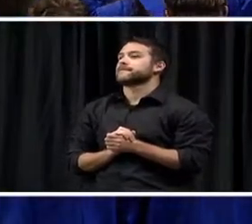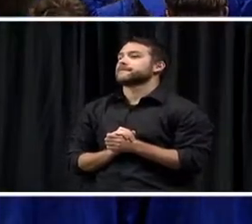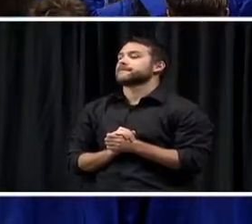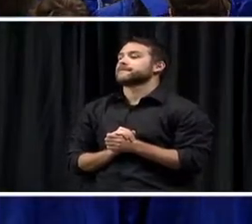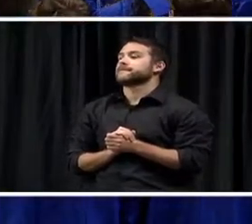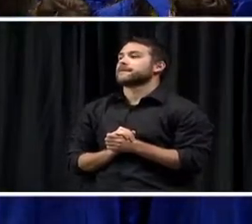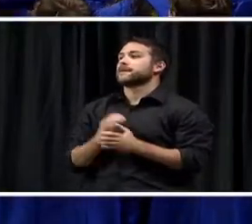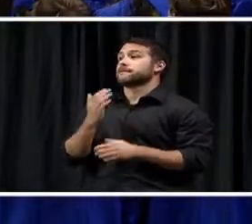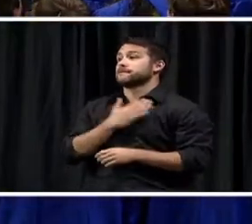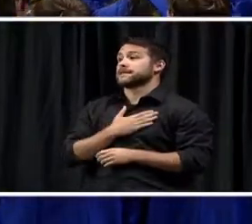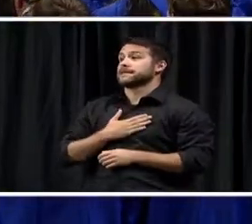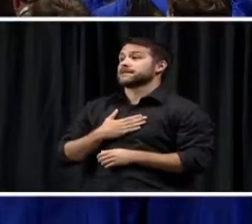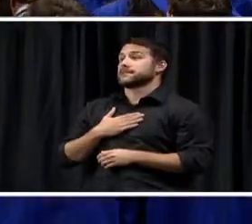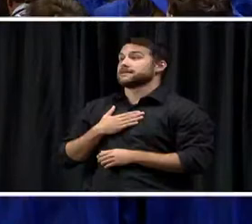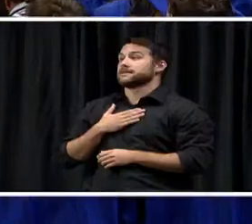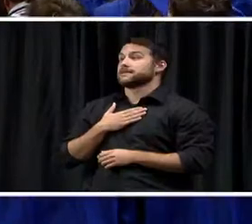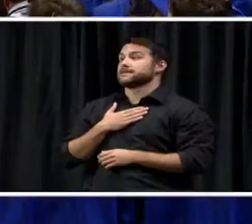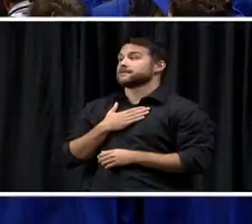Please